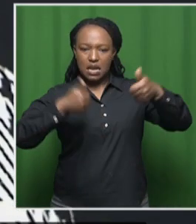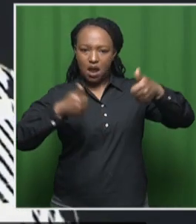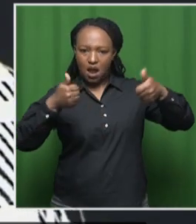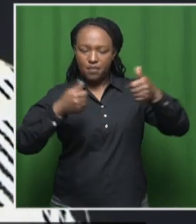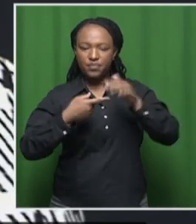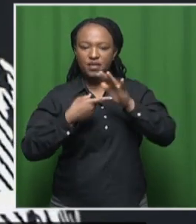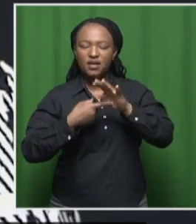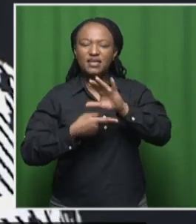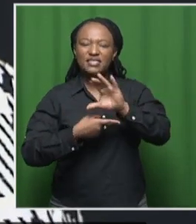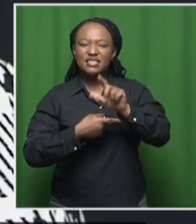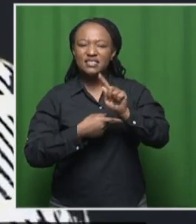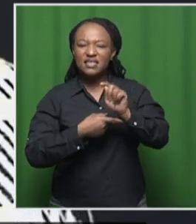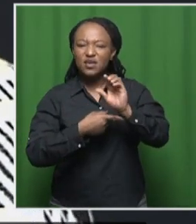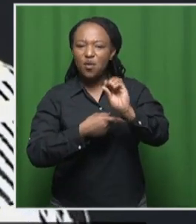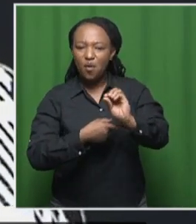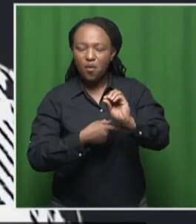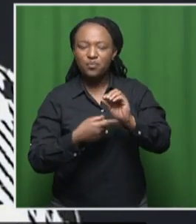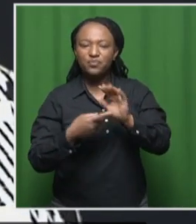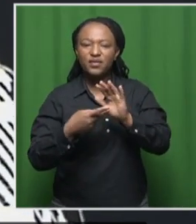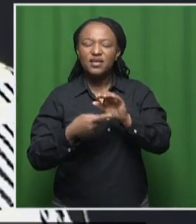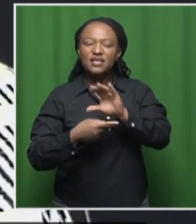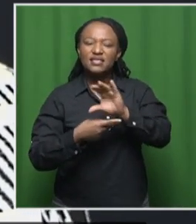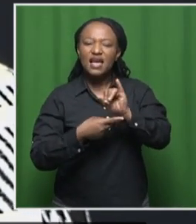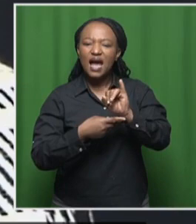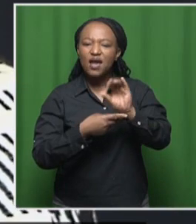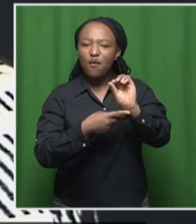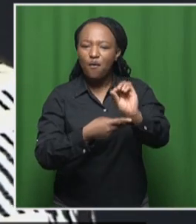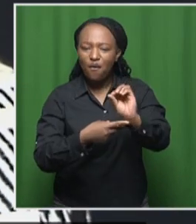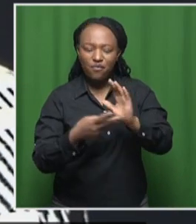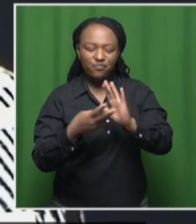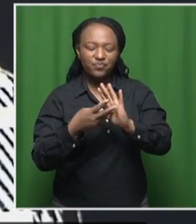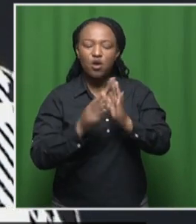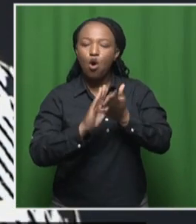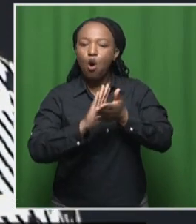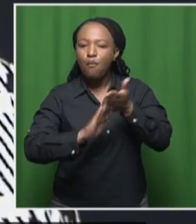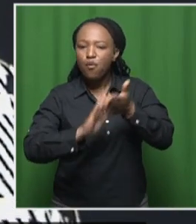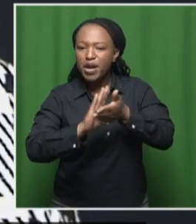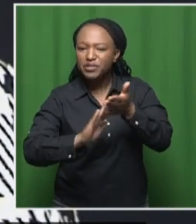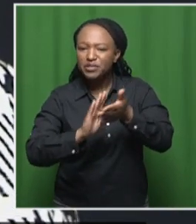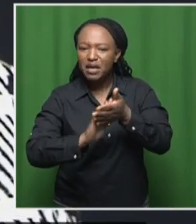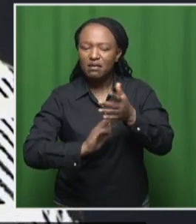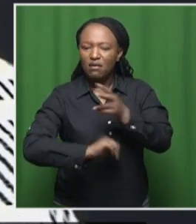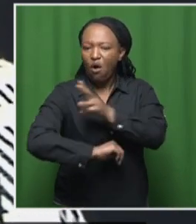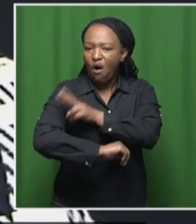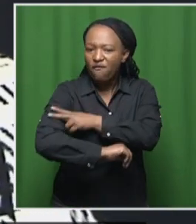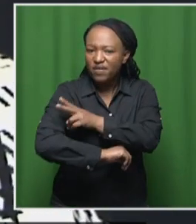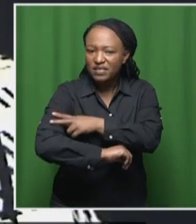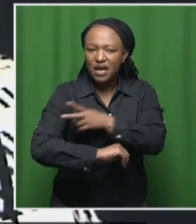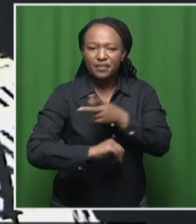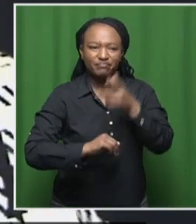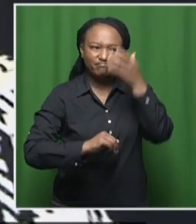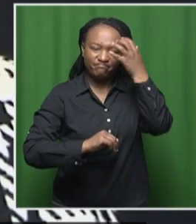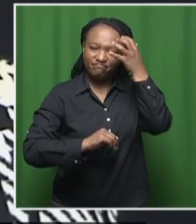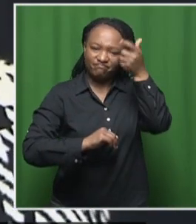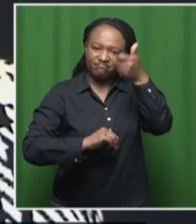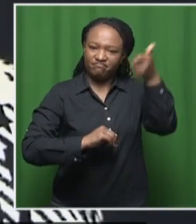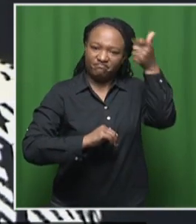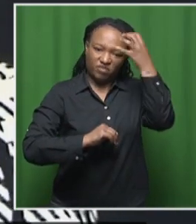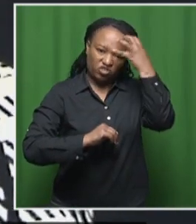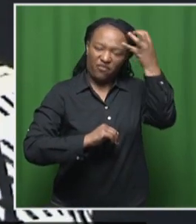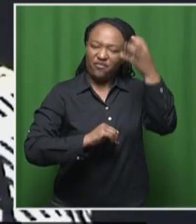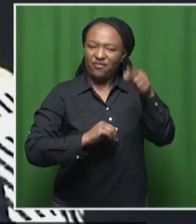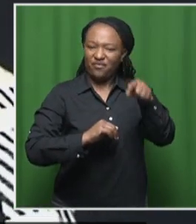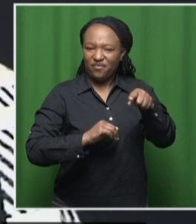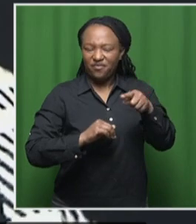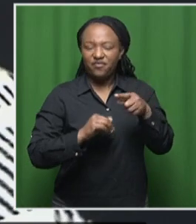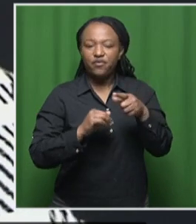CIOs, chief commercial officers, operational chiefs. So there are a lot of women that's coming out of